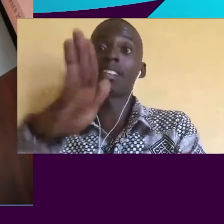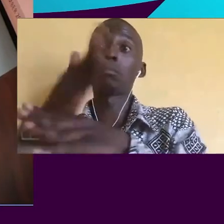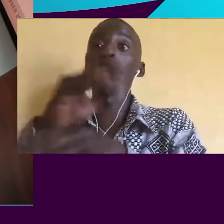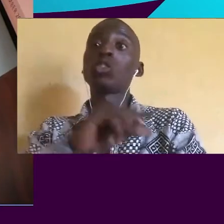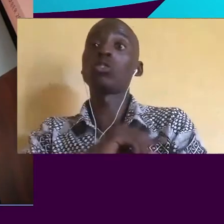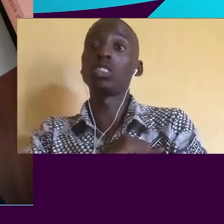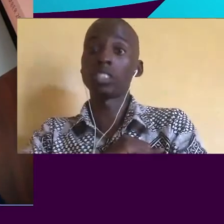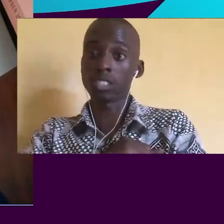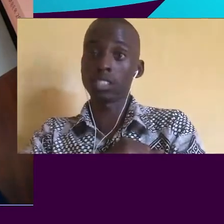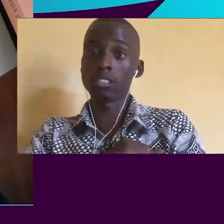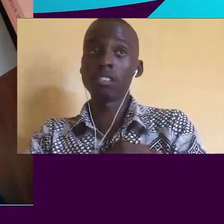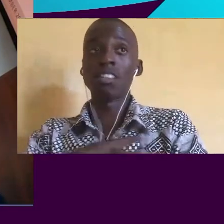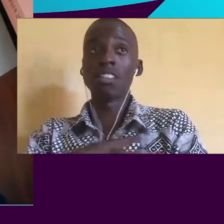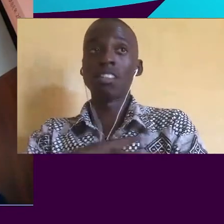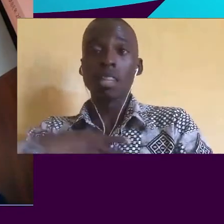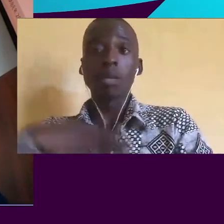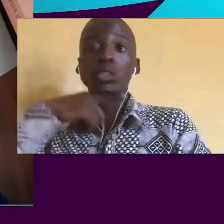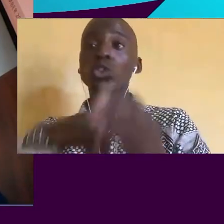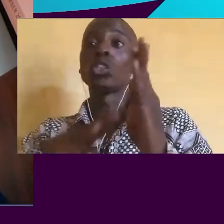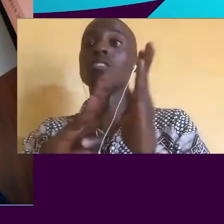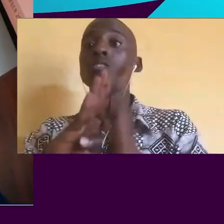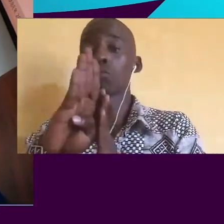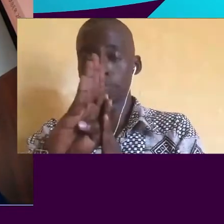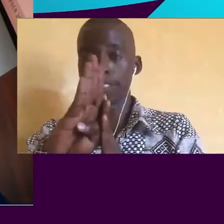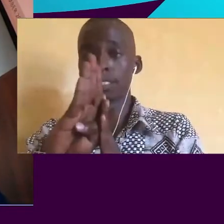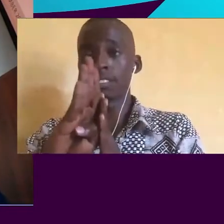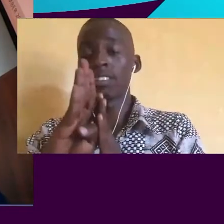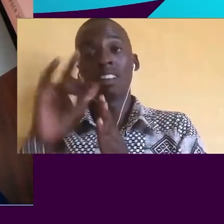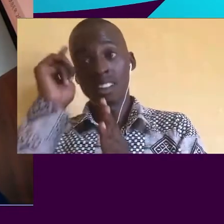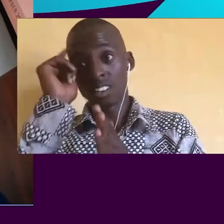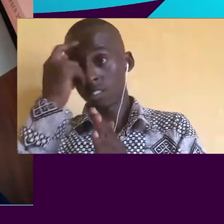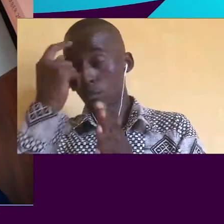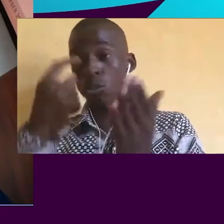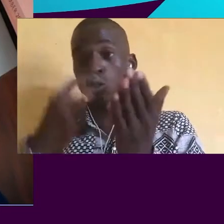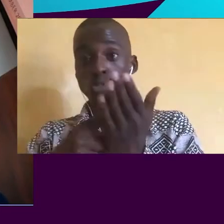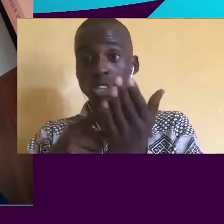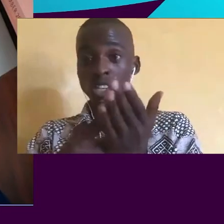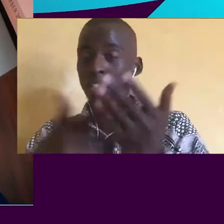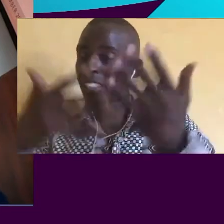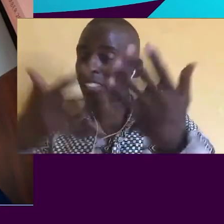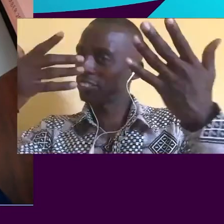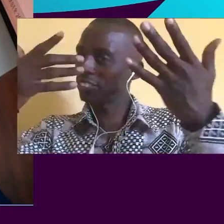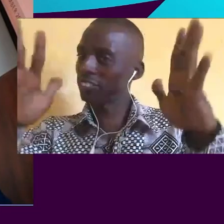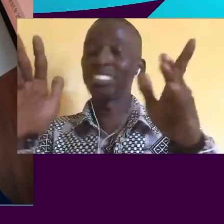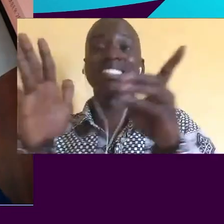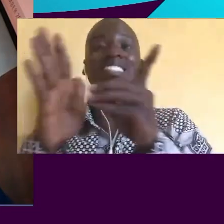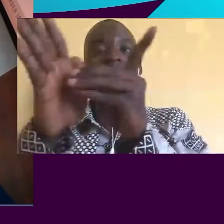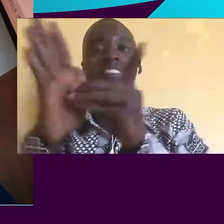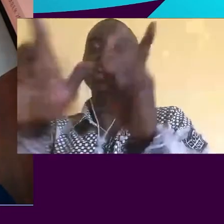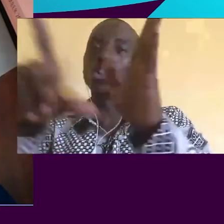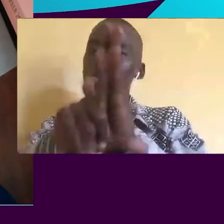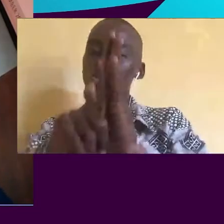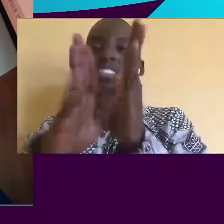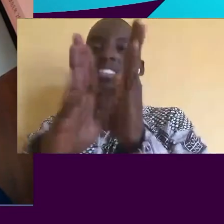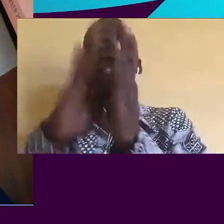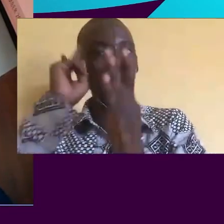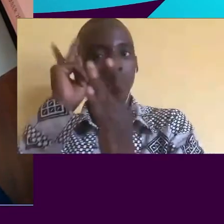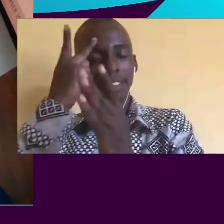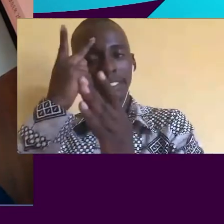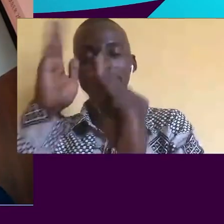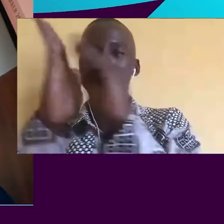and Social Development. And Government of Uganda has already defined laws and policies